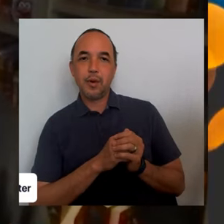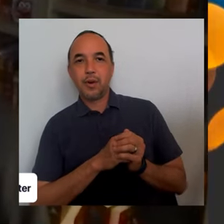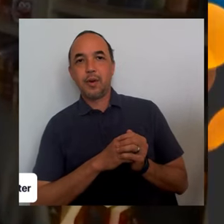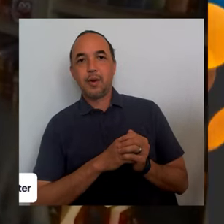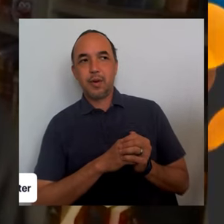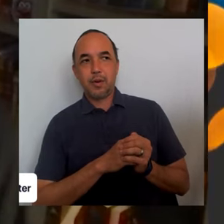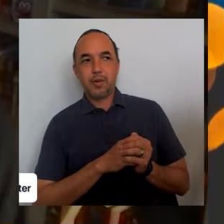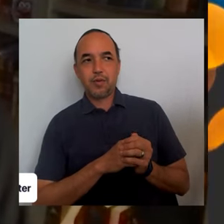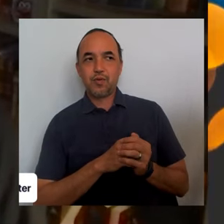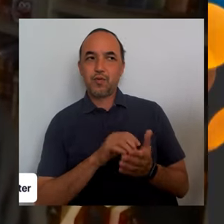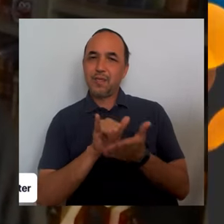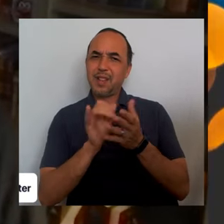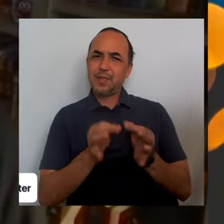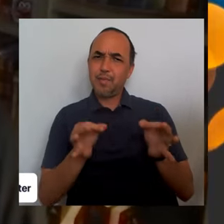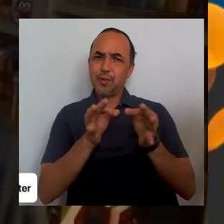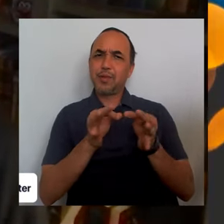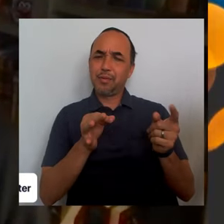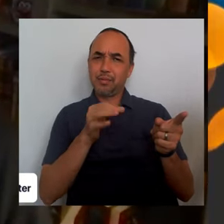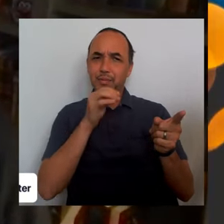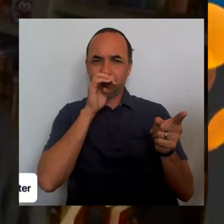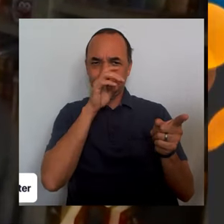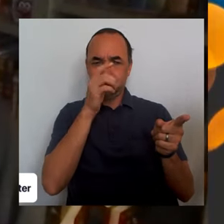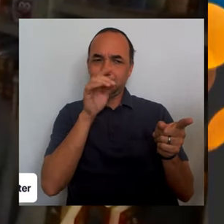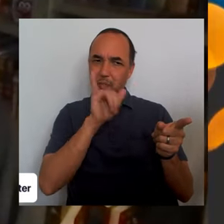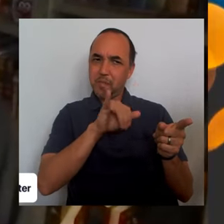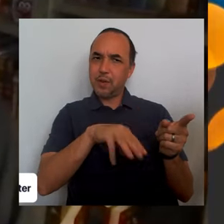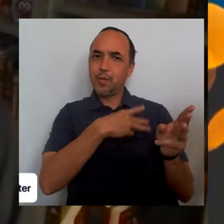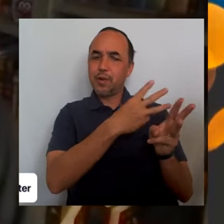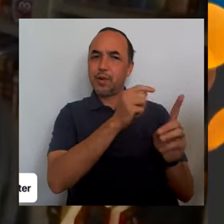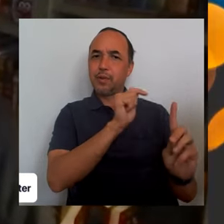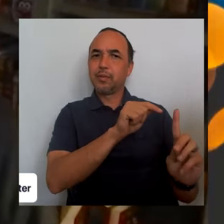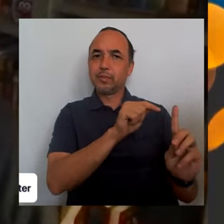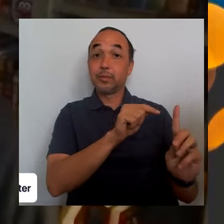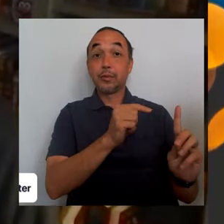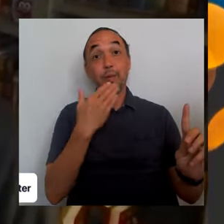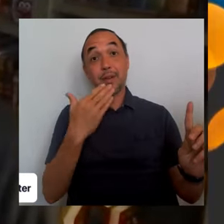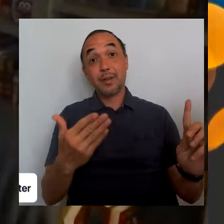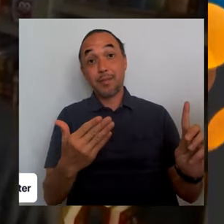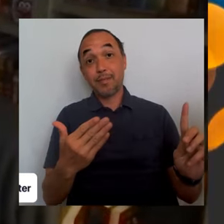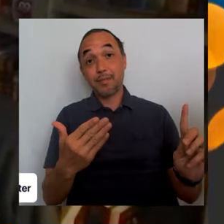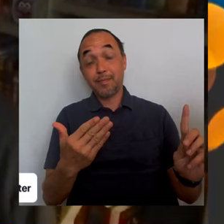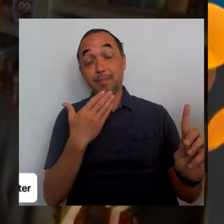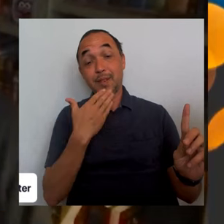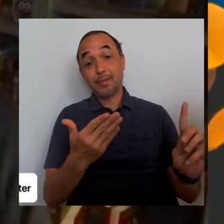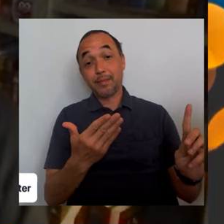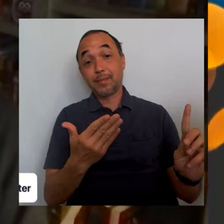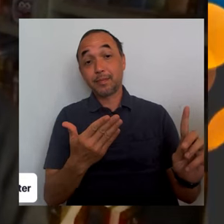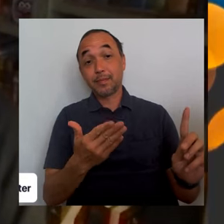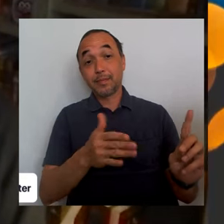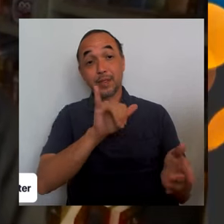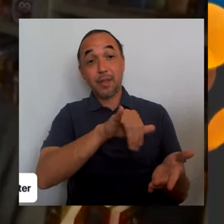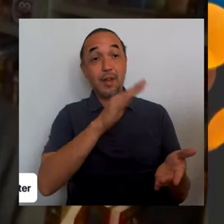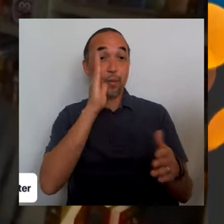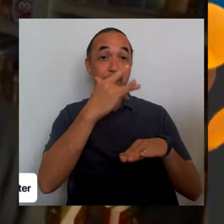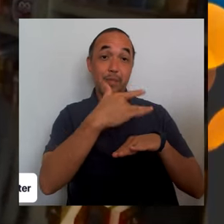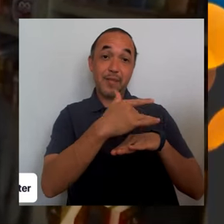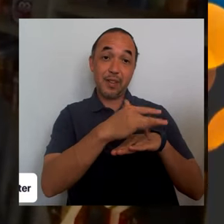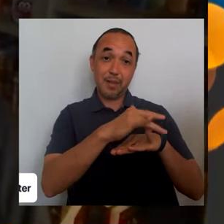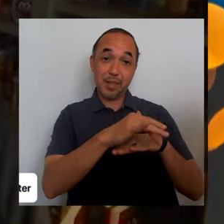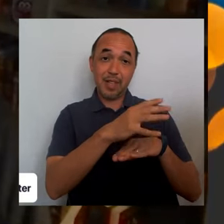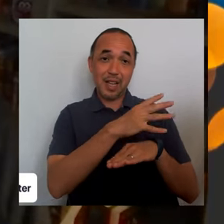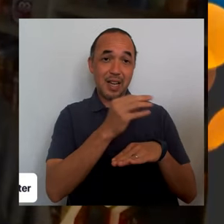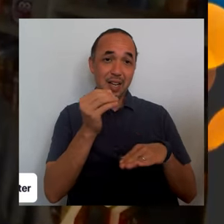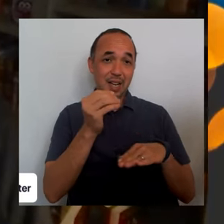know, quite important too in that charity world. And so thank you, but that will be available, and every single